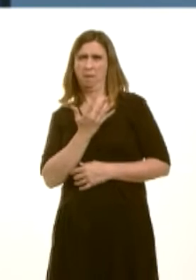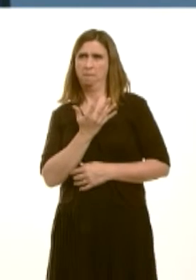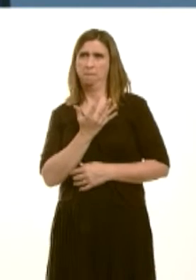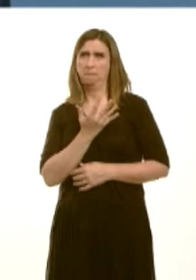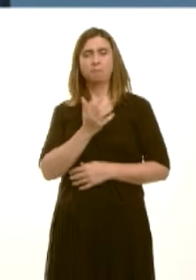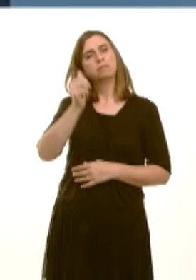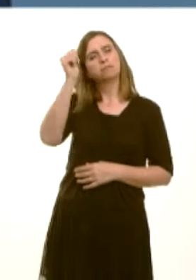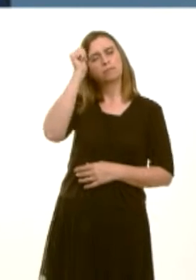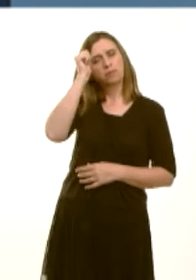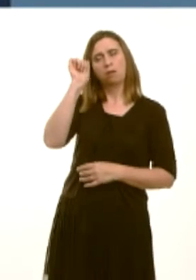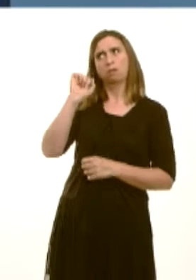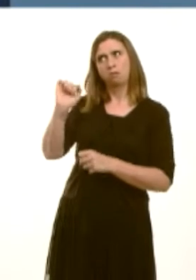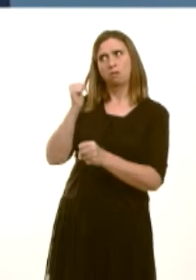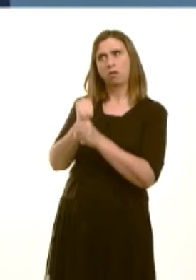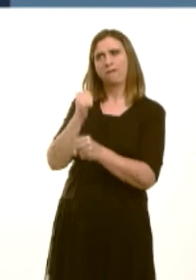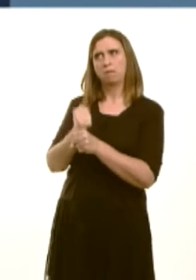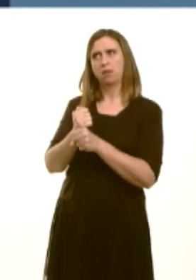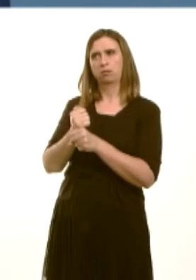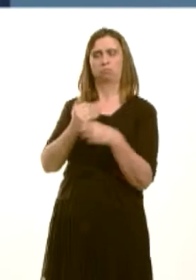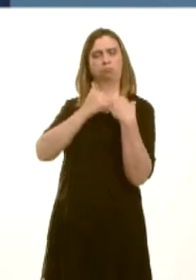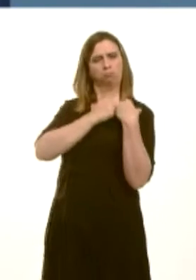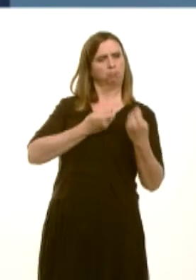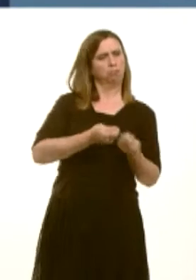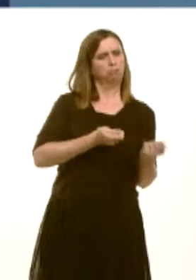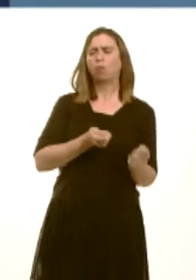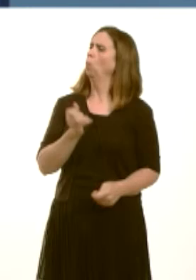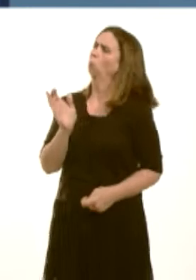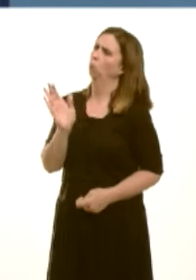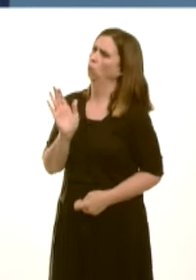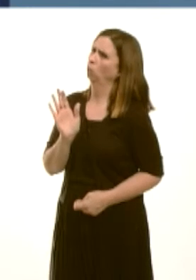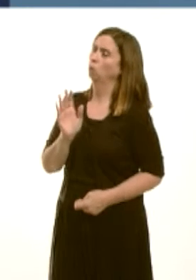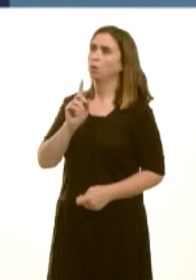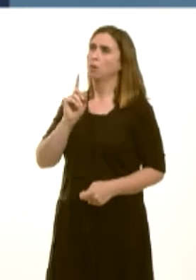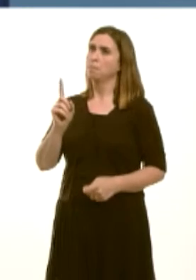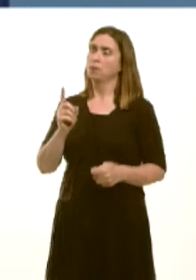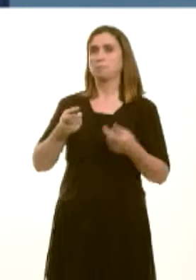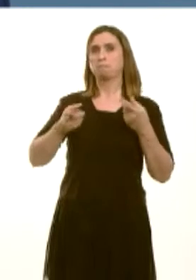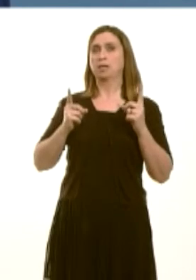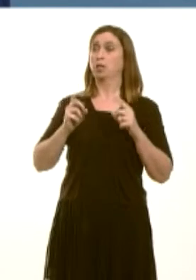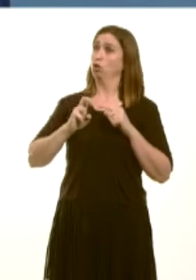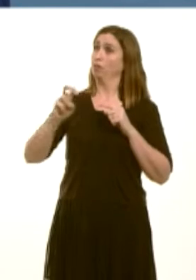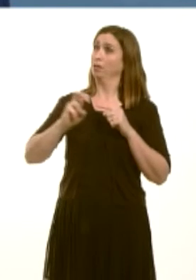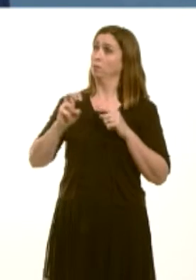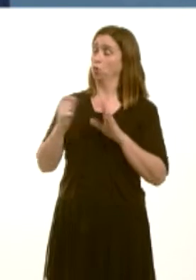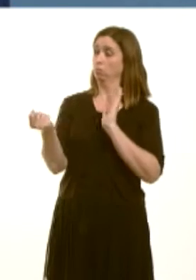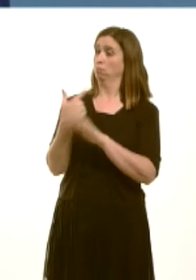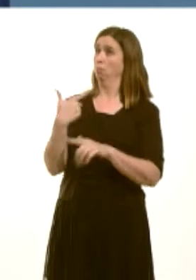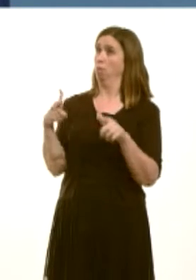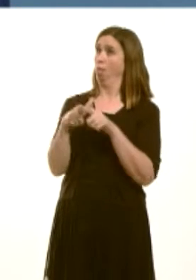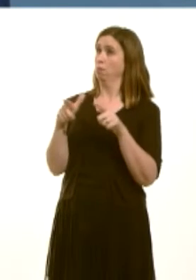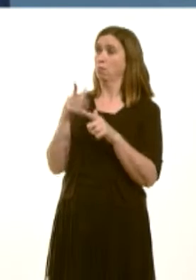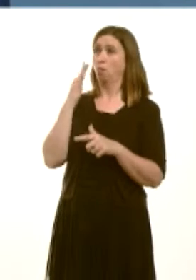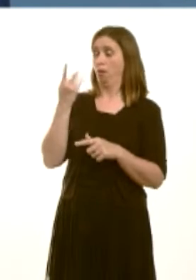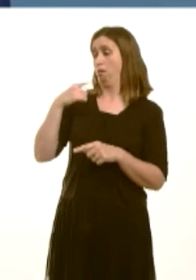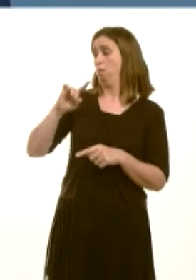direct responsibility of your government, but the Minister for Transport stated in a letter to me in October